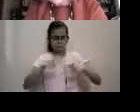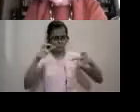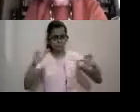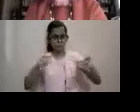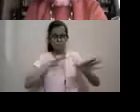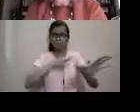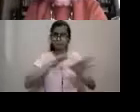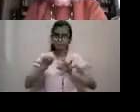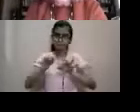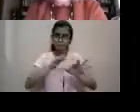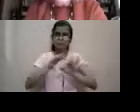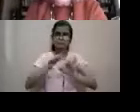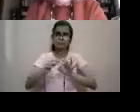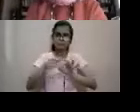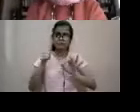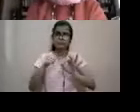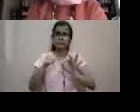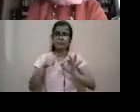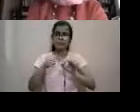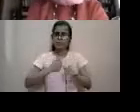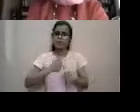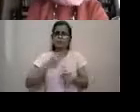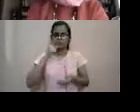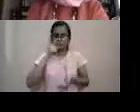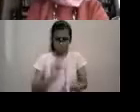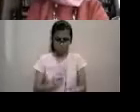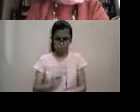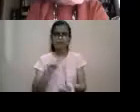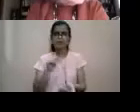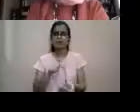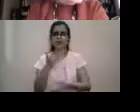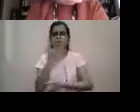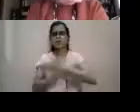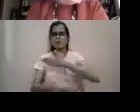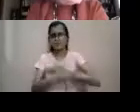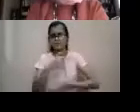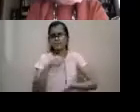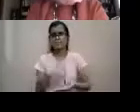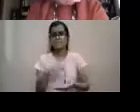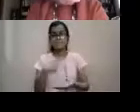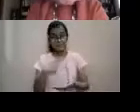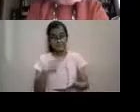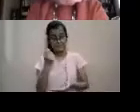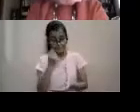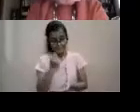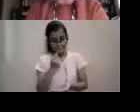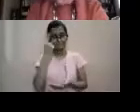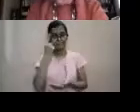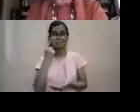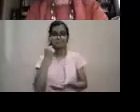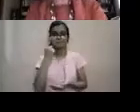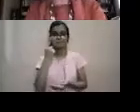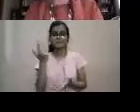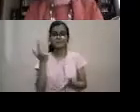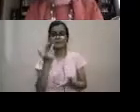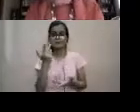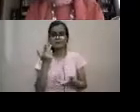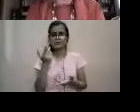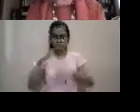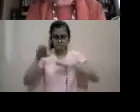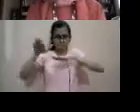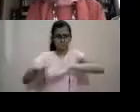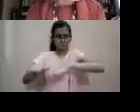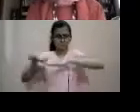extreme dependency of my daughter, I've come to understand that while much dependency